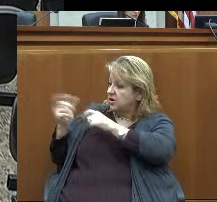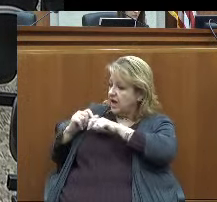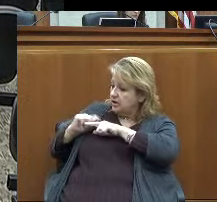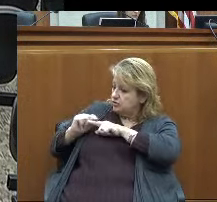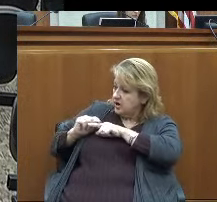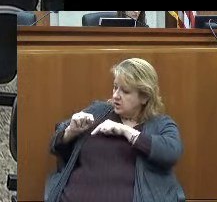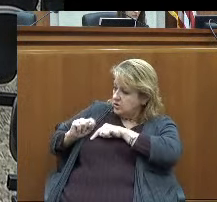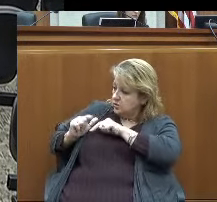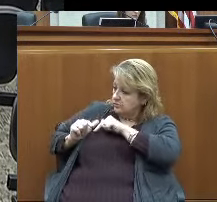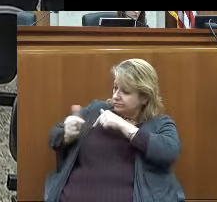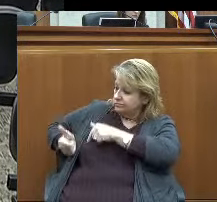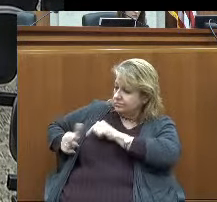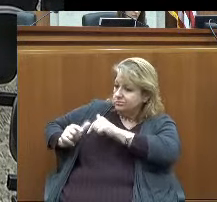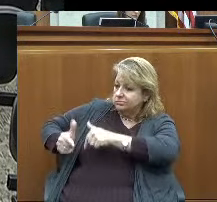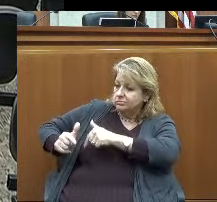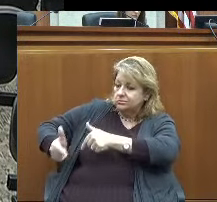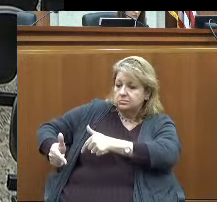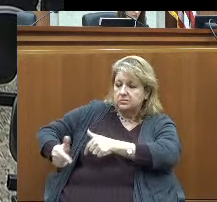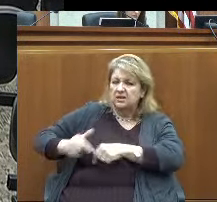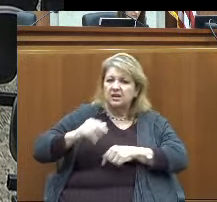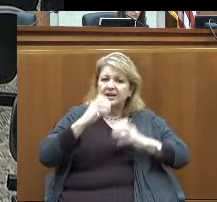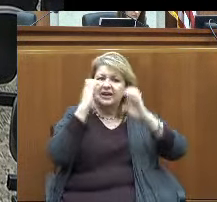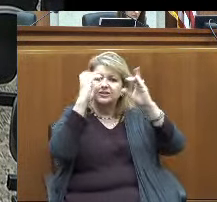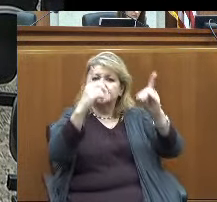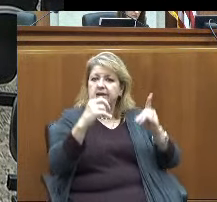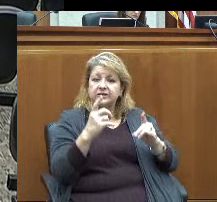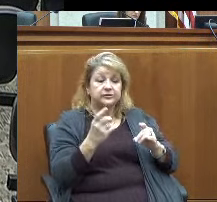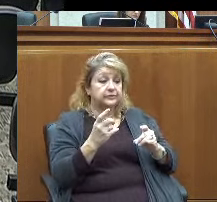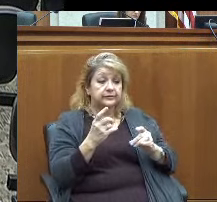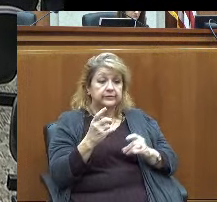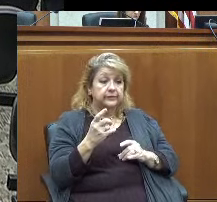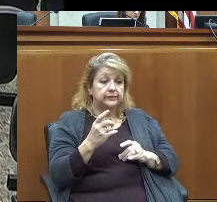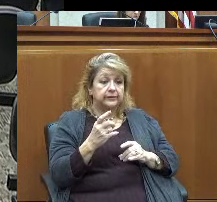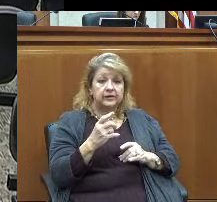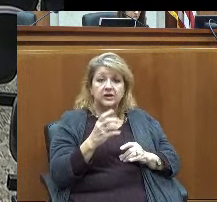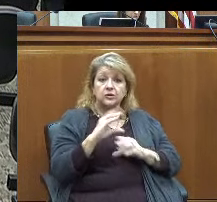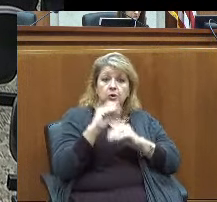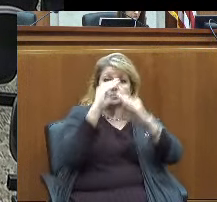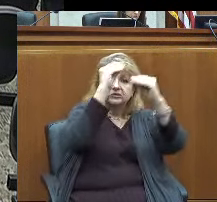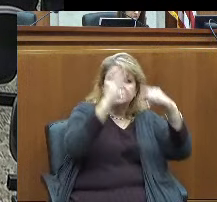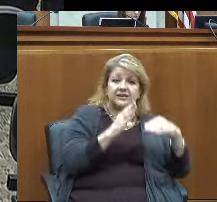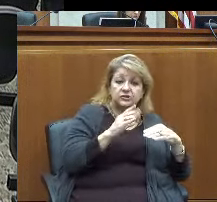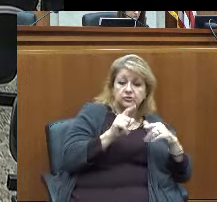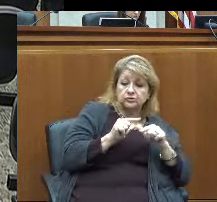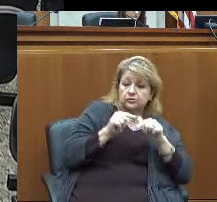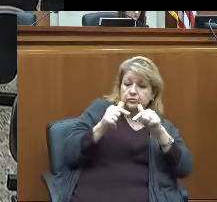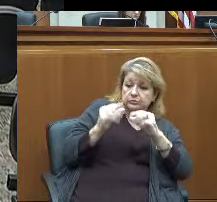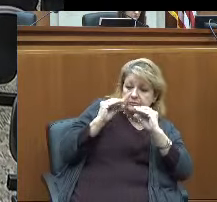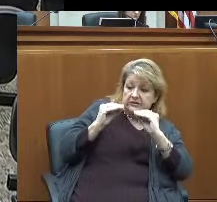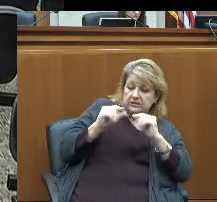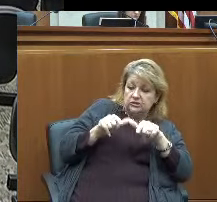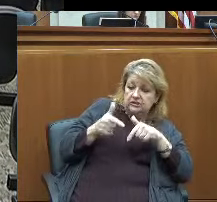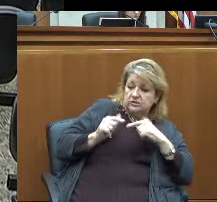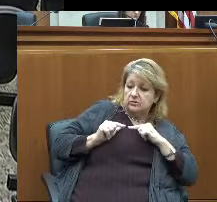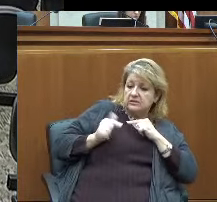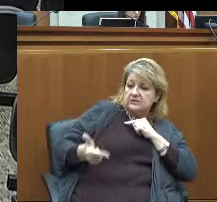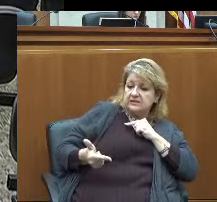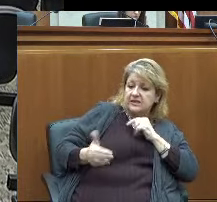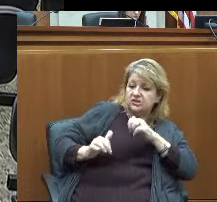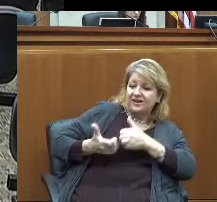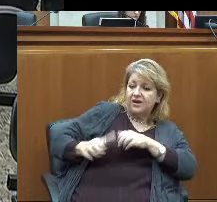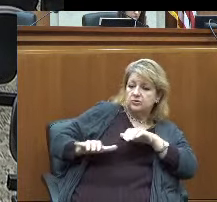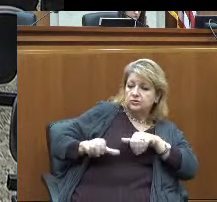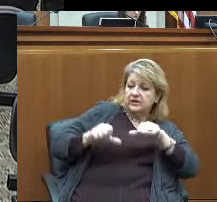doesn't exist in education. I'm told it's not something that exists in a lot of other states, it does at